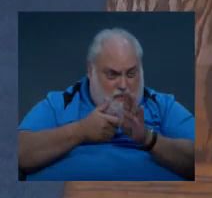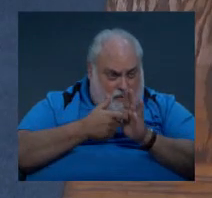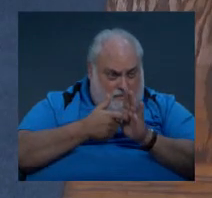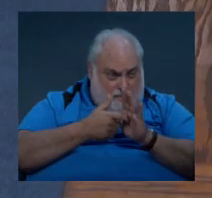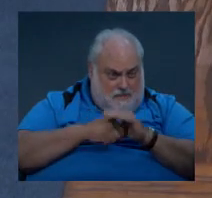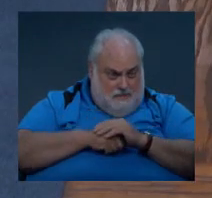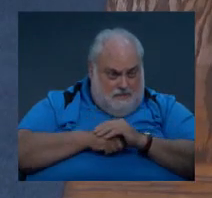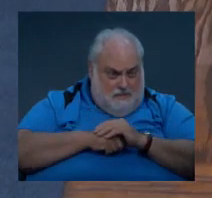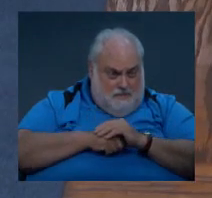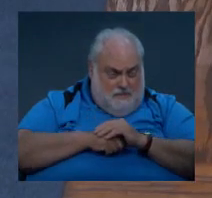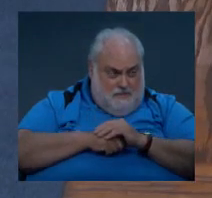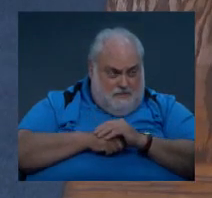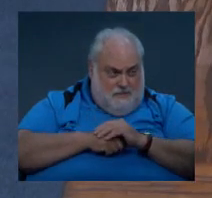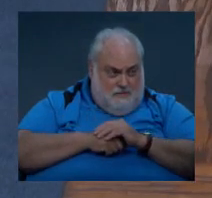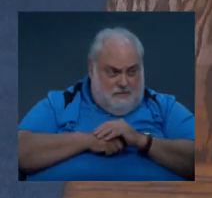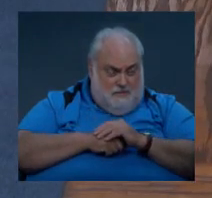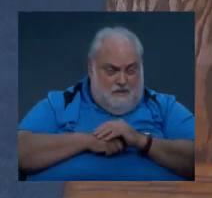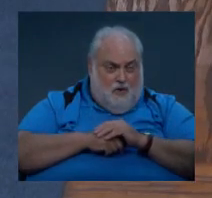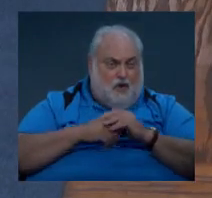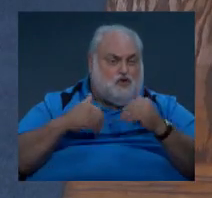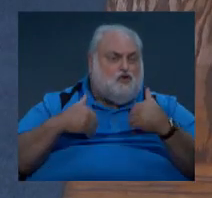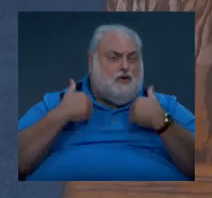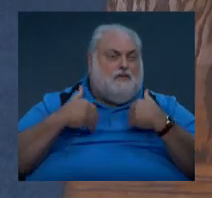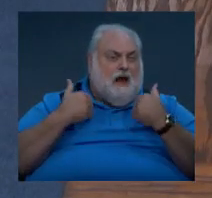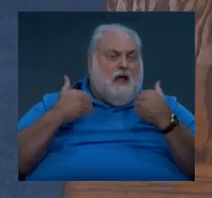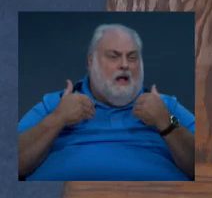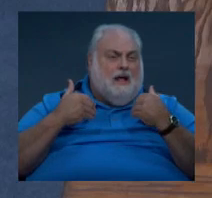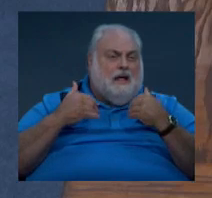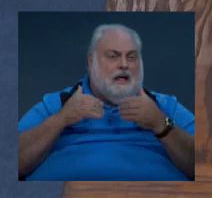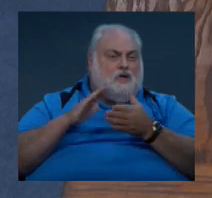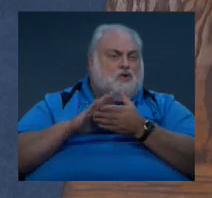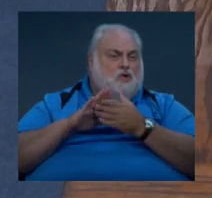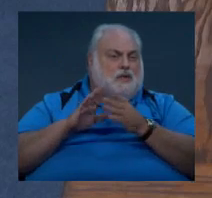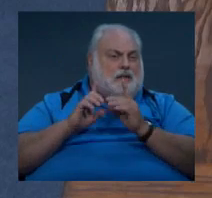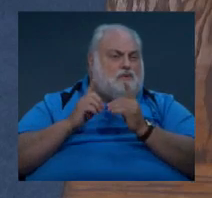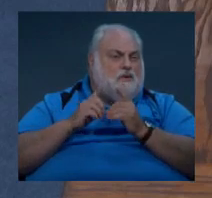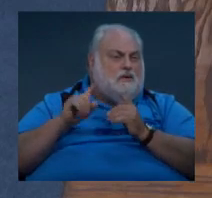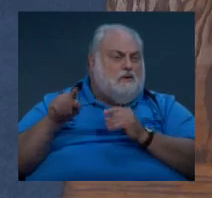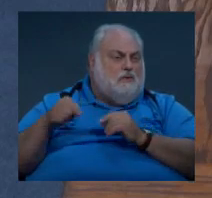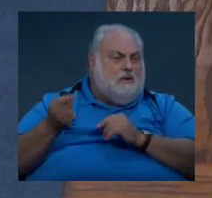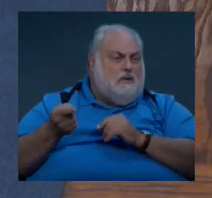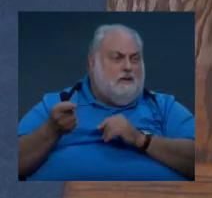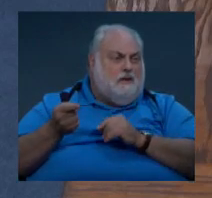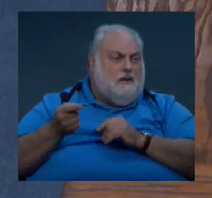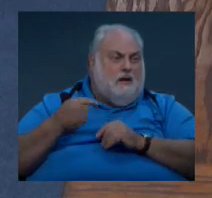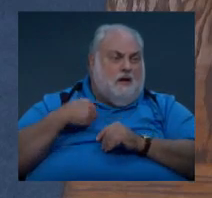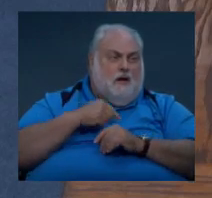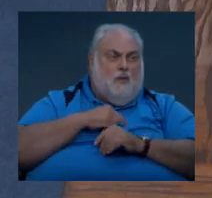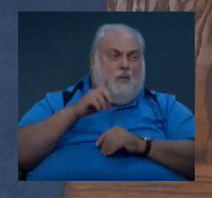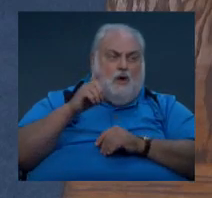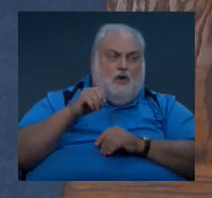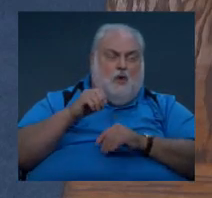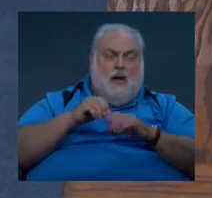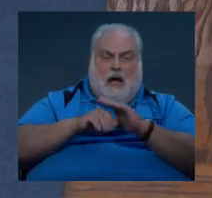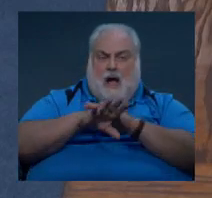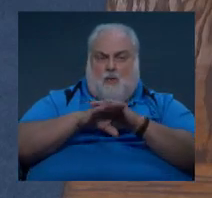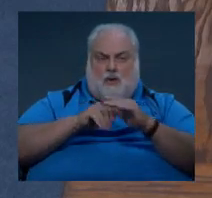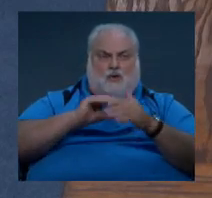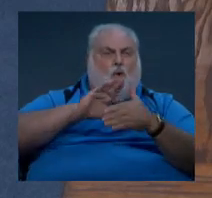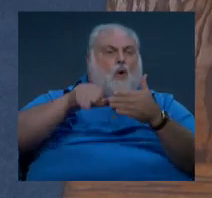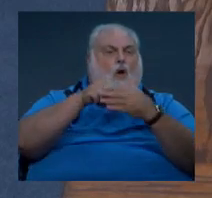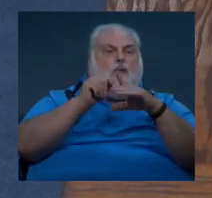requirements, or just juvenile justice or school district or the stuff that was listed in We do include outreach to all of those